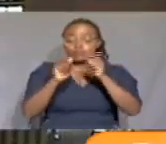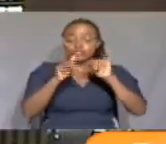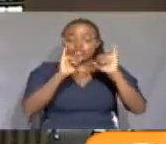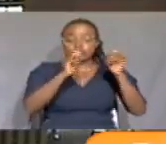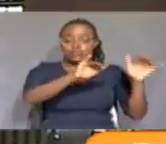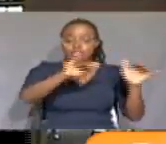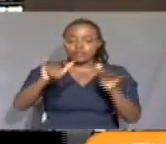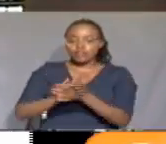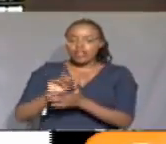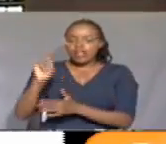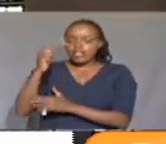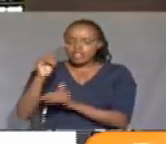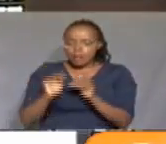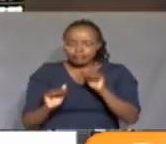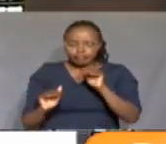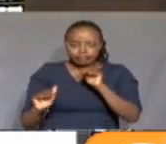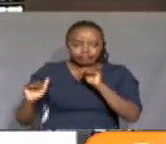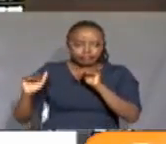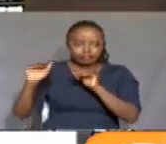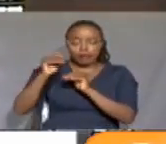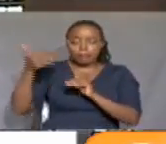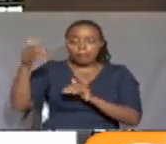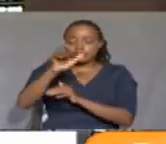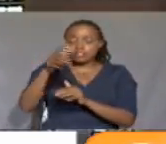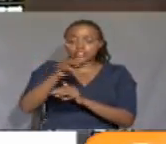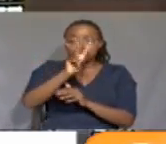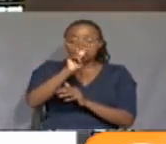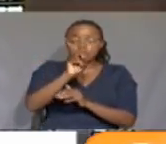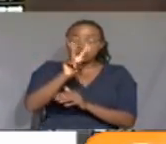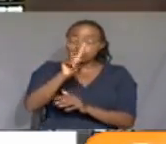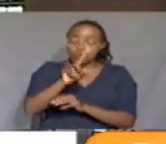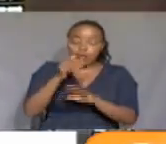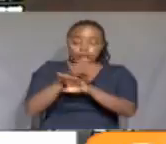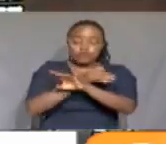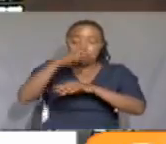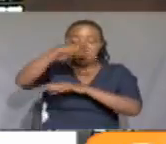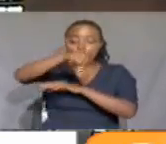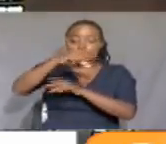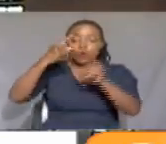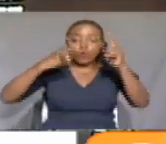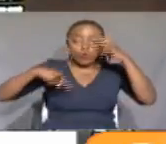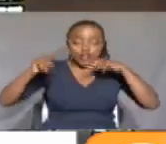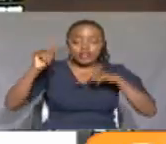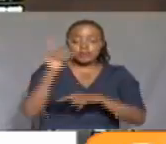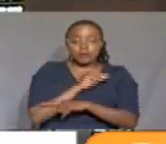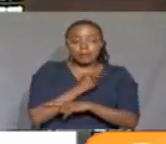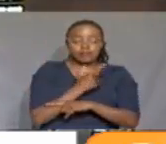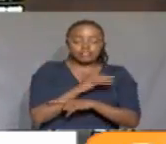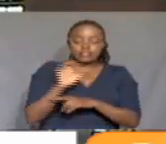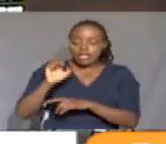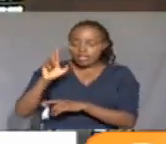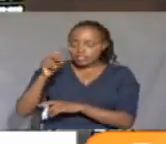Kenya jumped off the FIBA Afro Basketball 2021 pre-qualifying tournament on a winning note, thrashing Eritrea